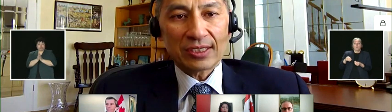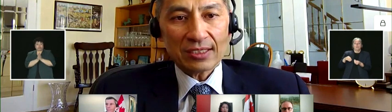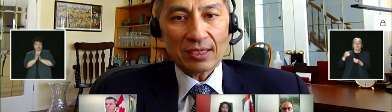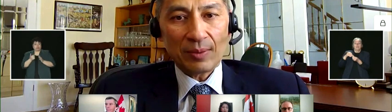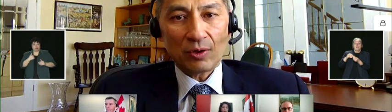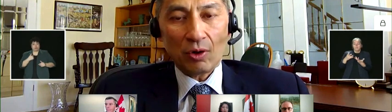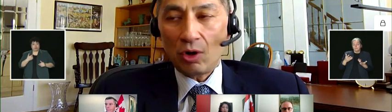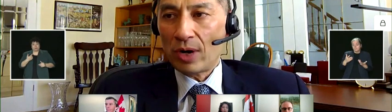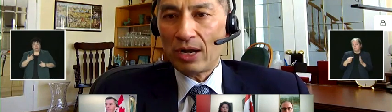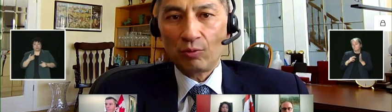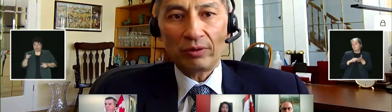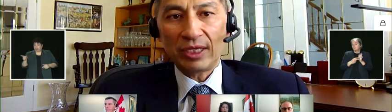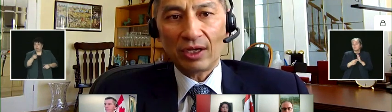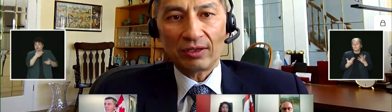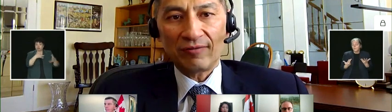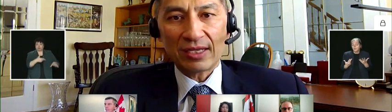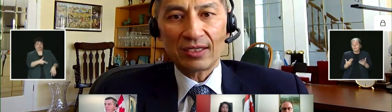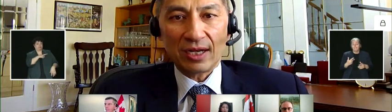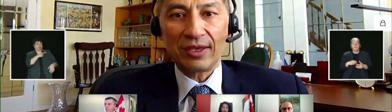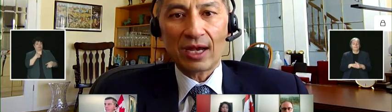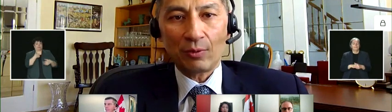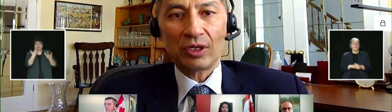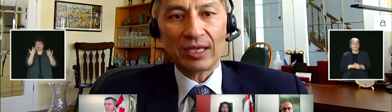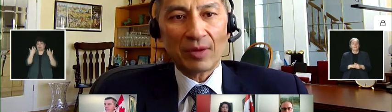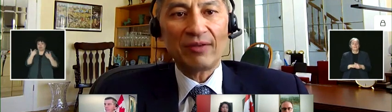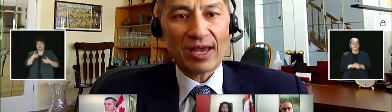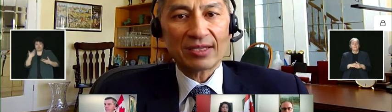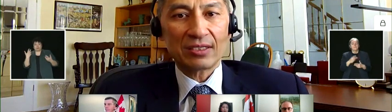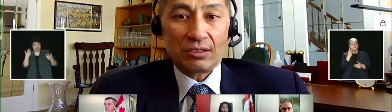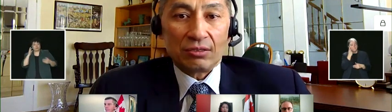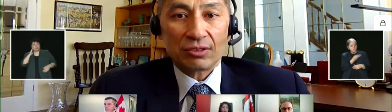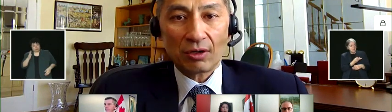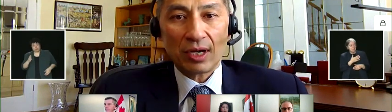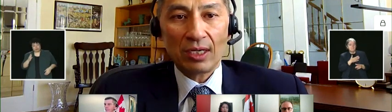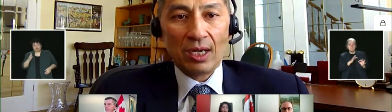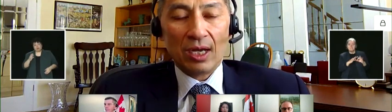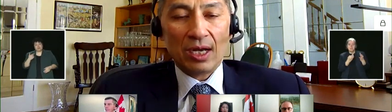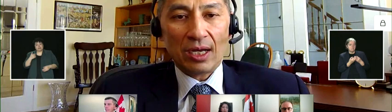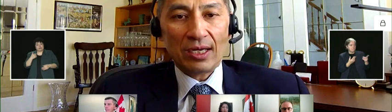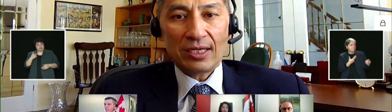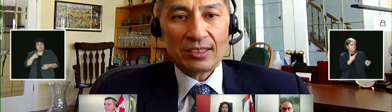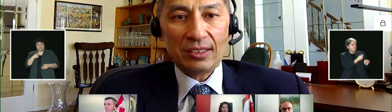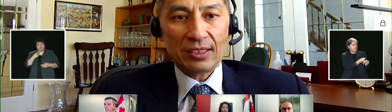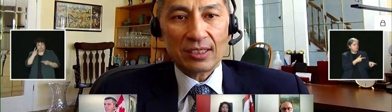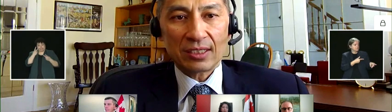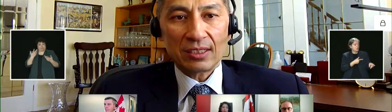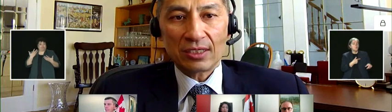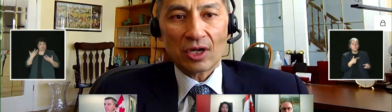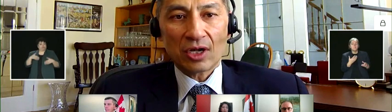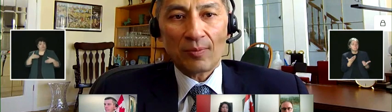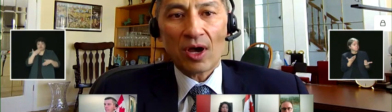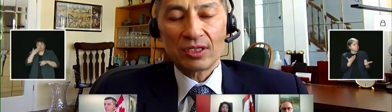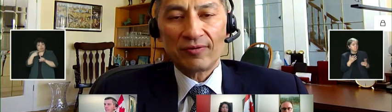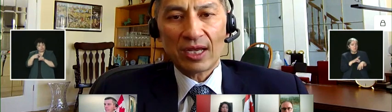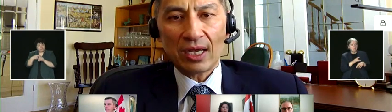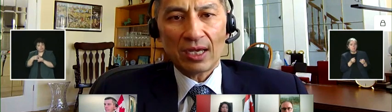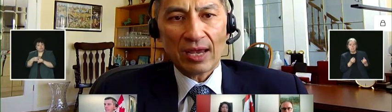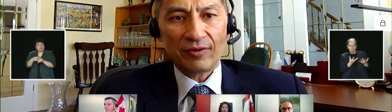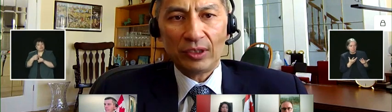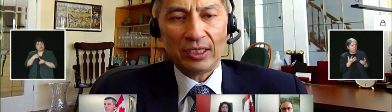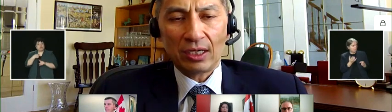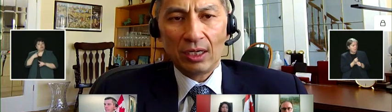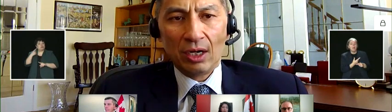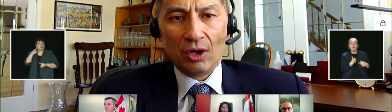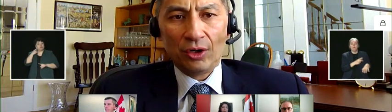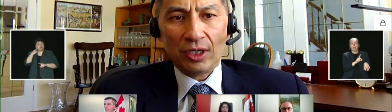breeds success. Like people go, oh wow, they got their vaccine. I think I want to get my vaccine too. So I see this as all positive, and I